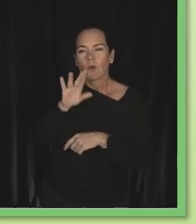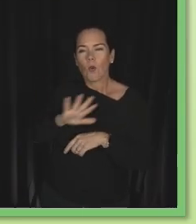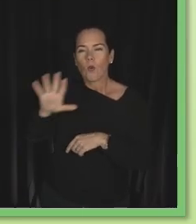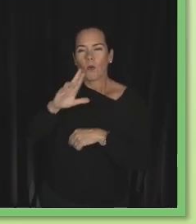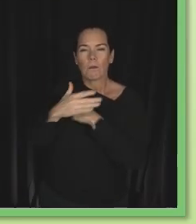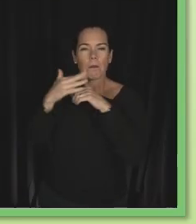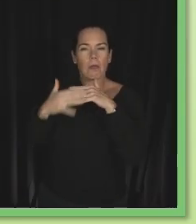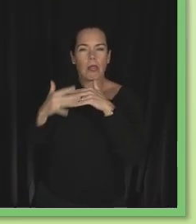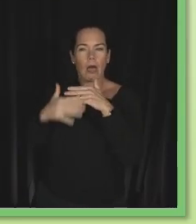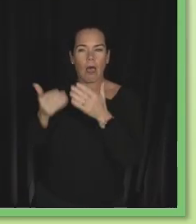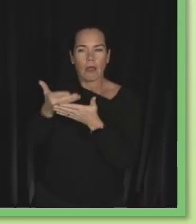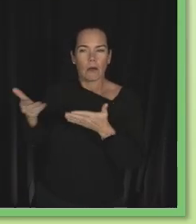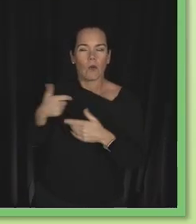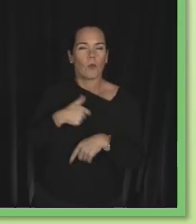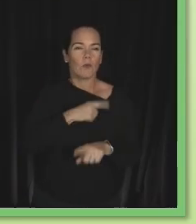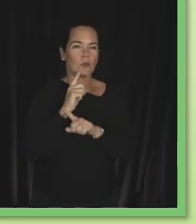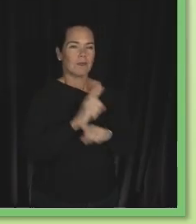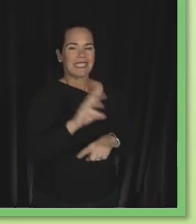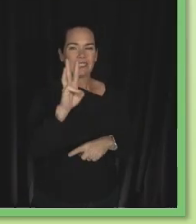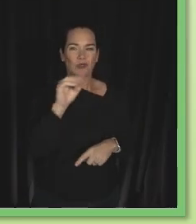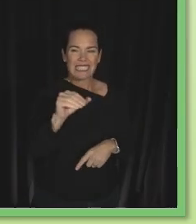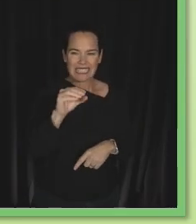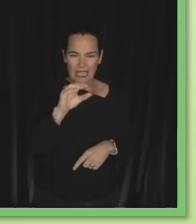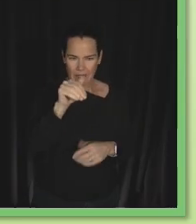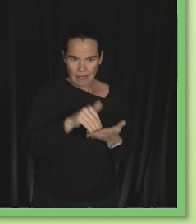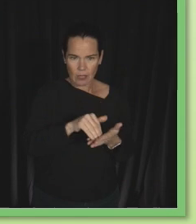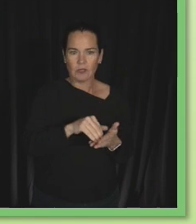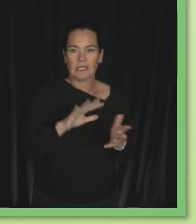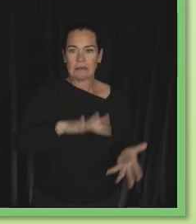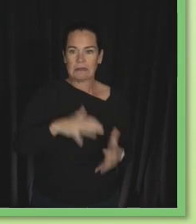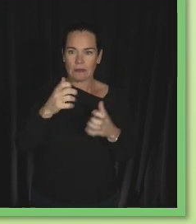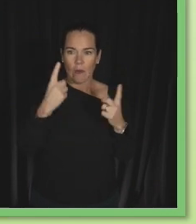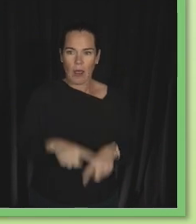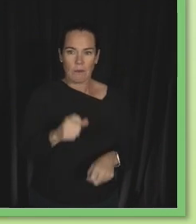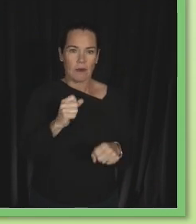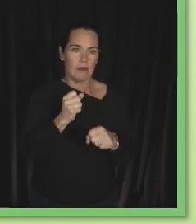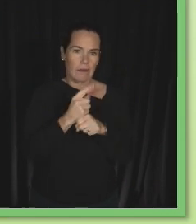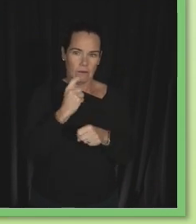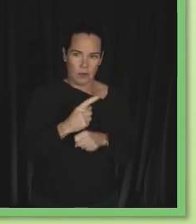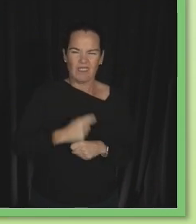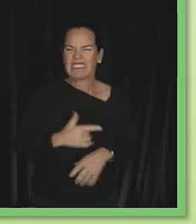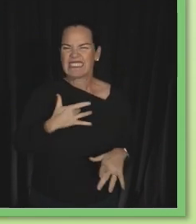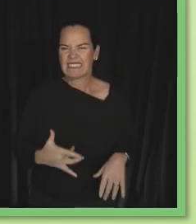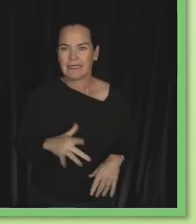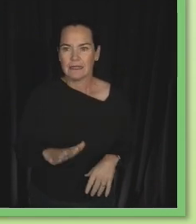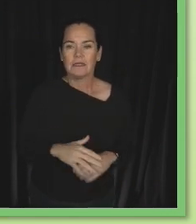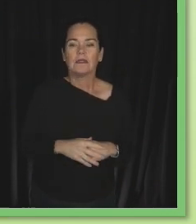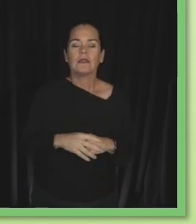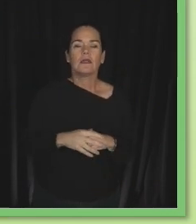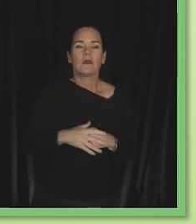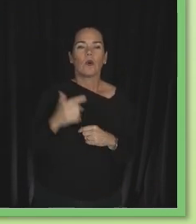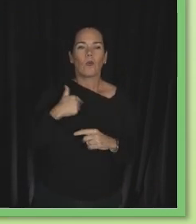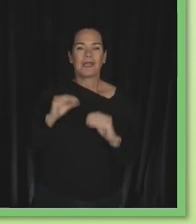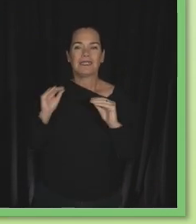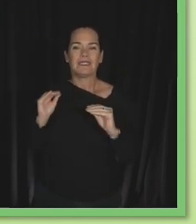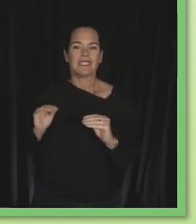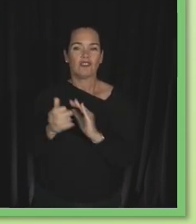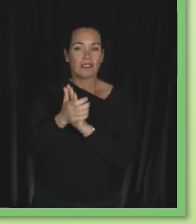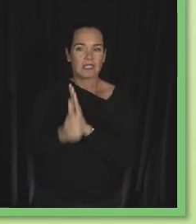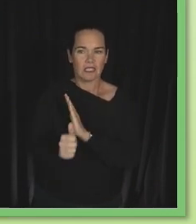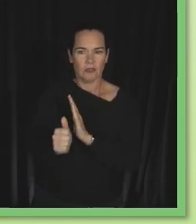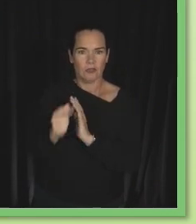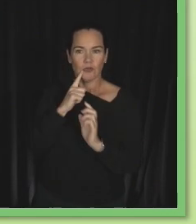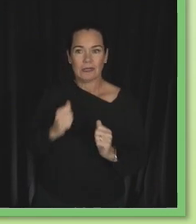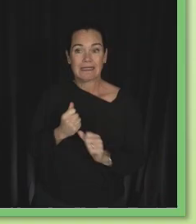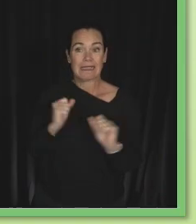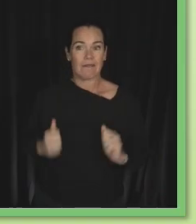over 60,000 disasters each year on average. We teach life-saving skills to millions